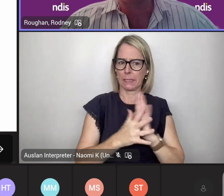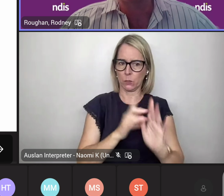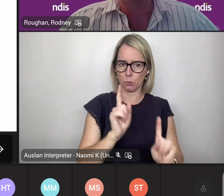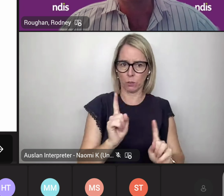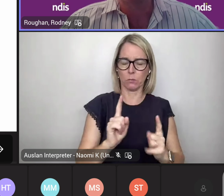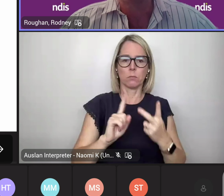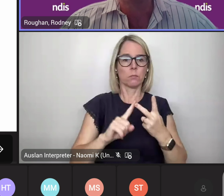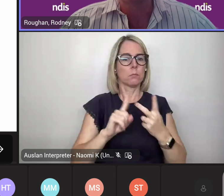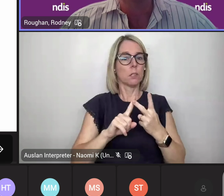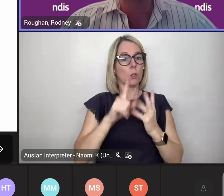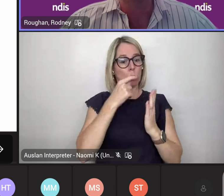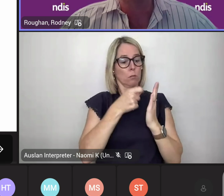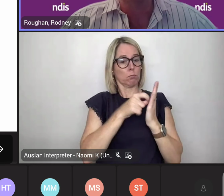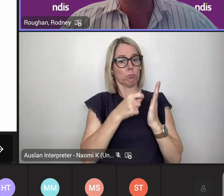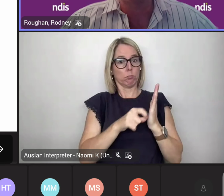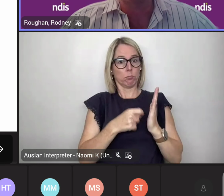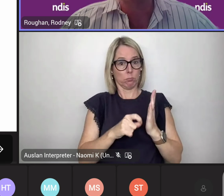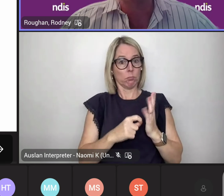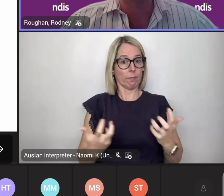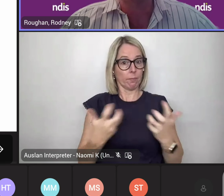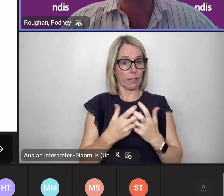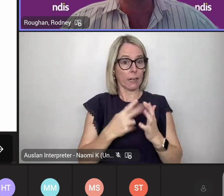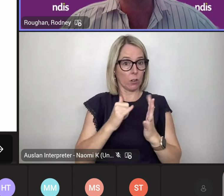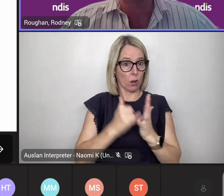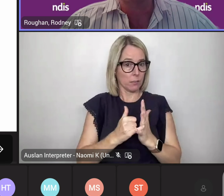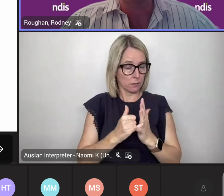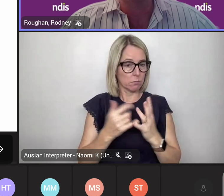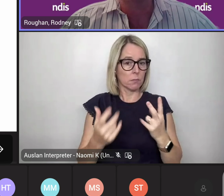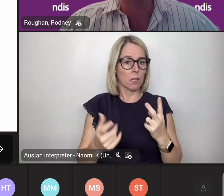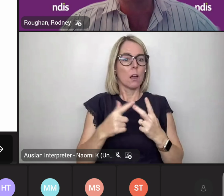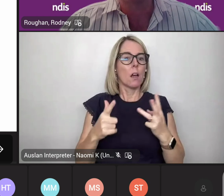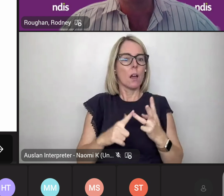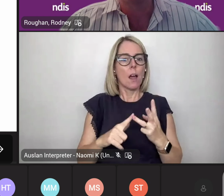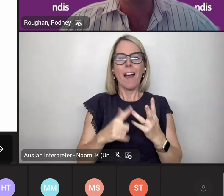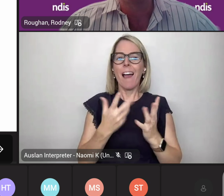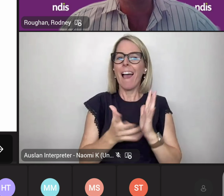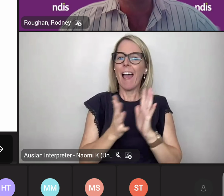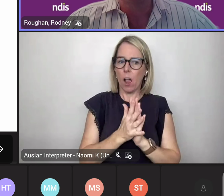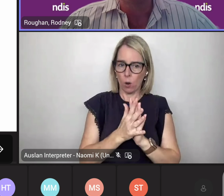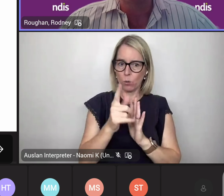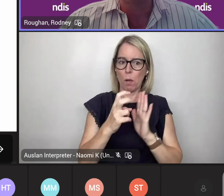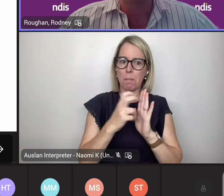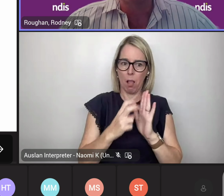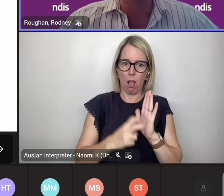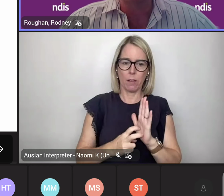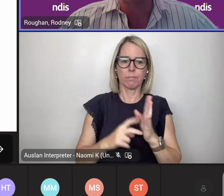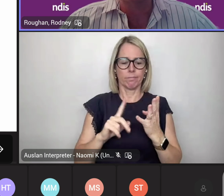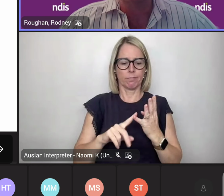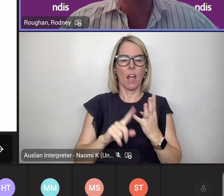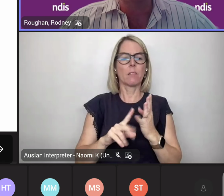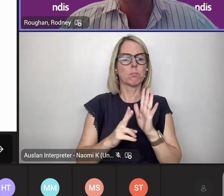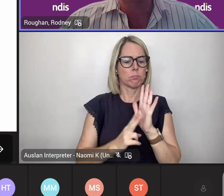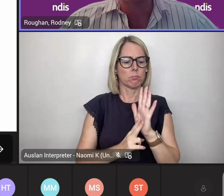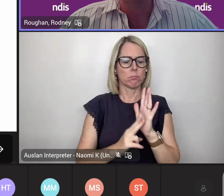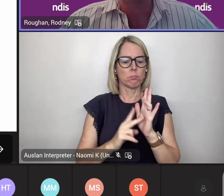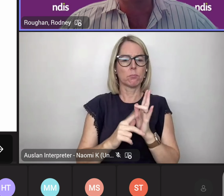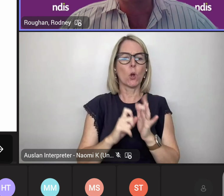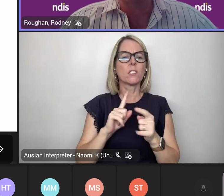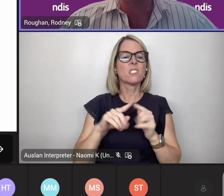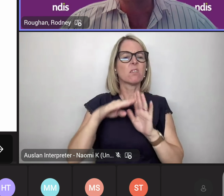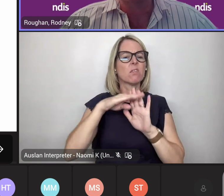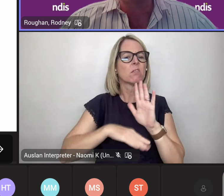for the NDIS, how to apply, and notice of impairments. Before we start, let's